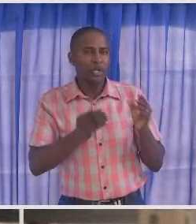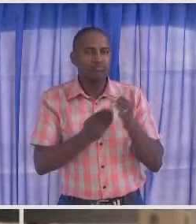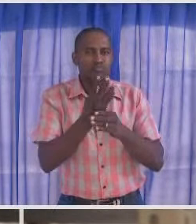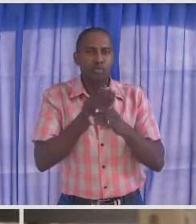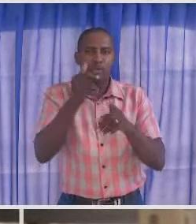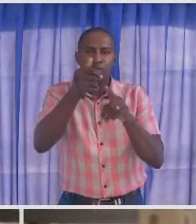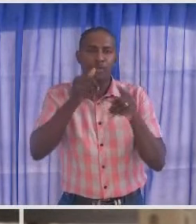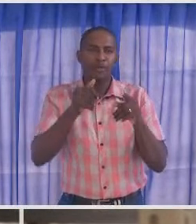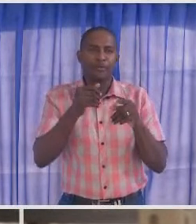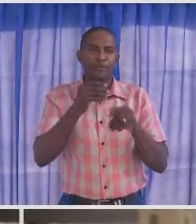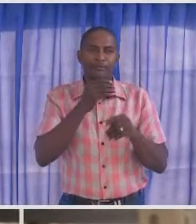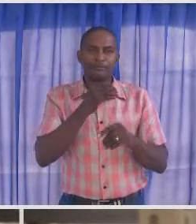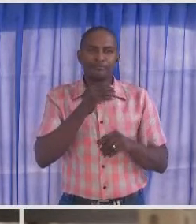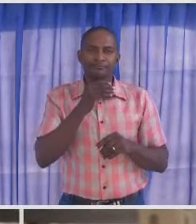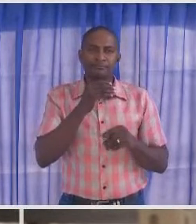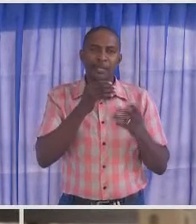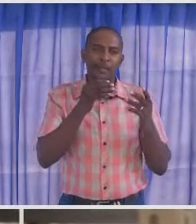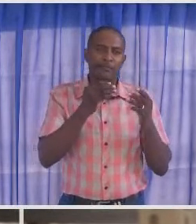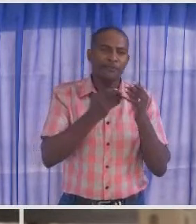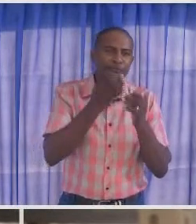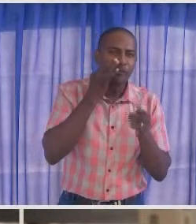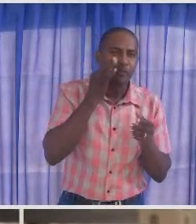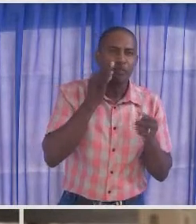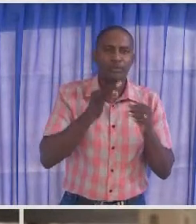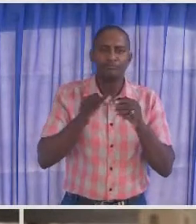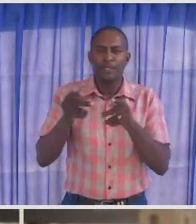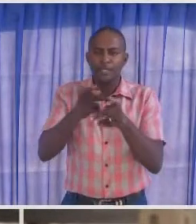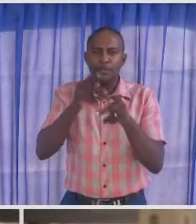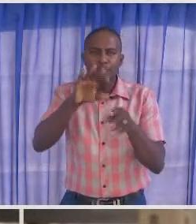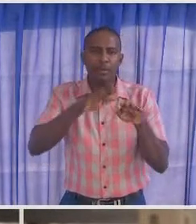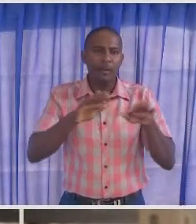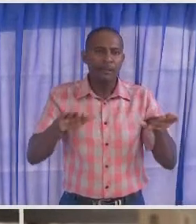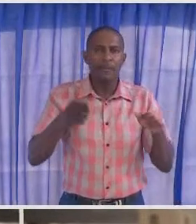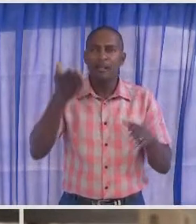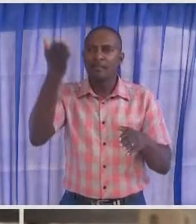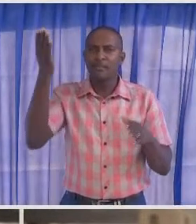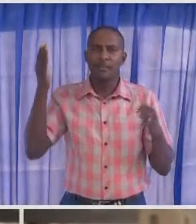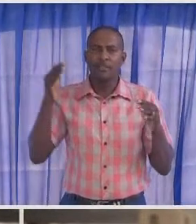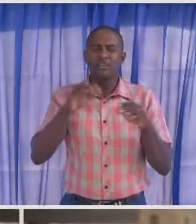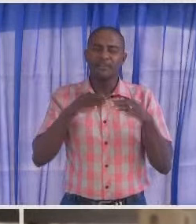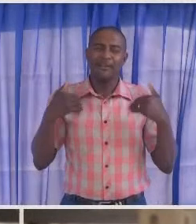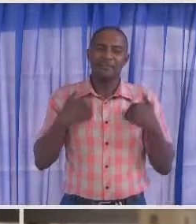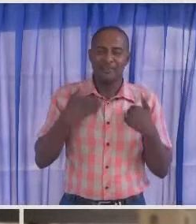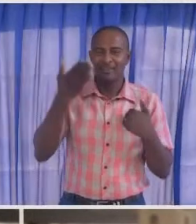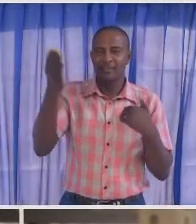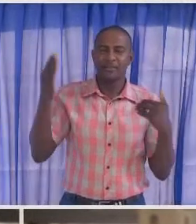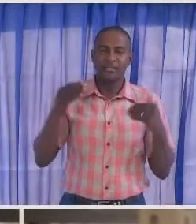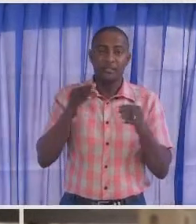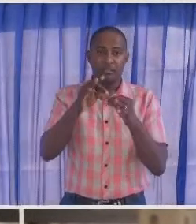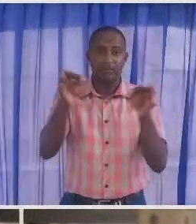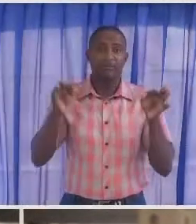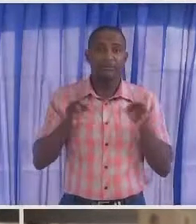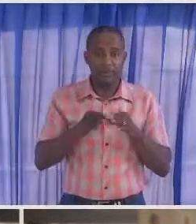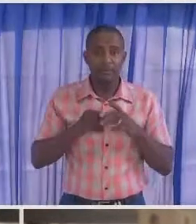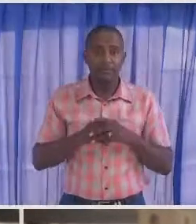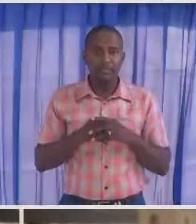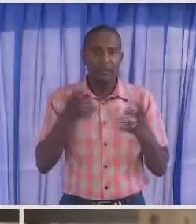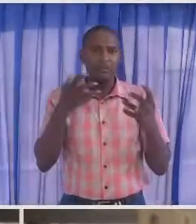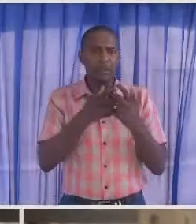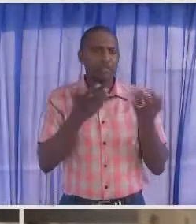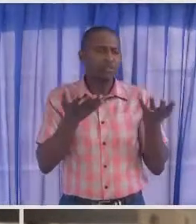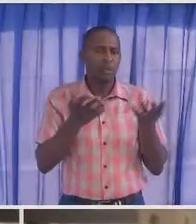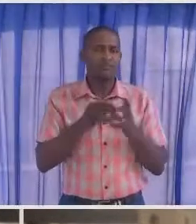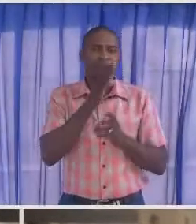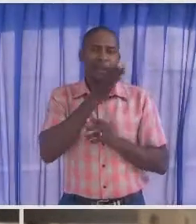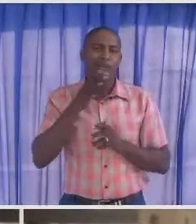the field, you're tending to your animals in the field. It's the finished product that you develop from that now is what fits within agro-production,